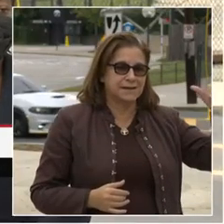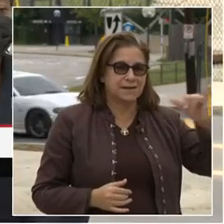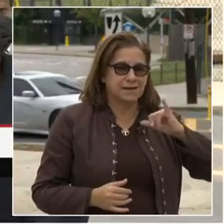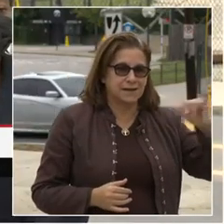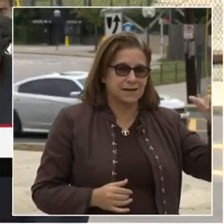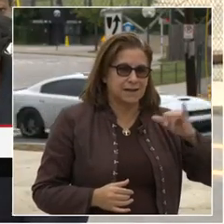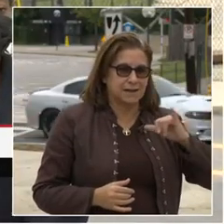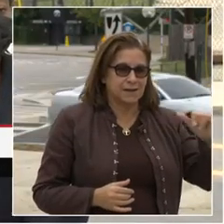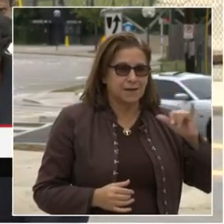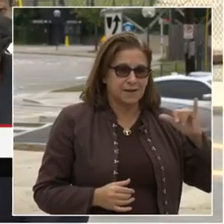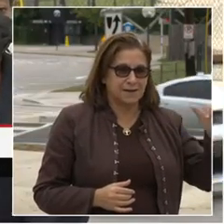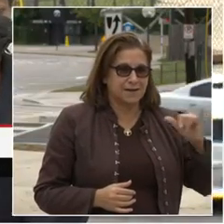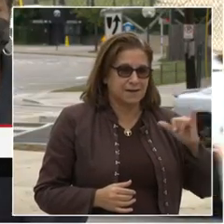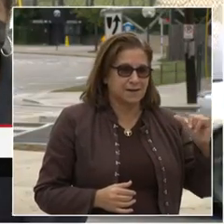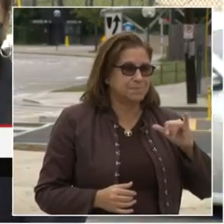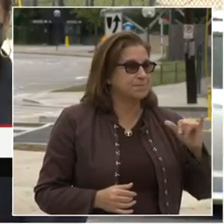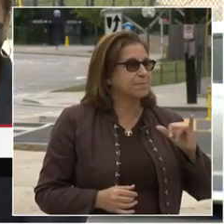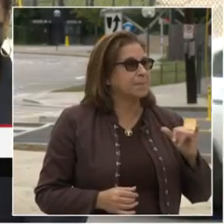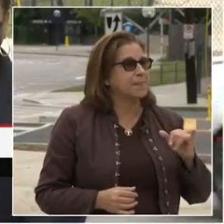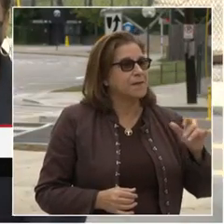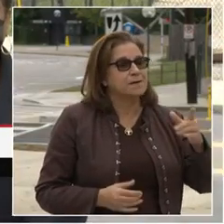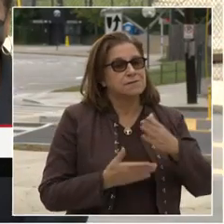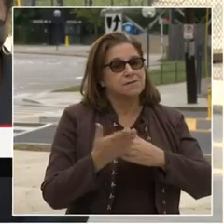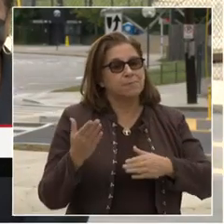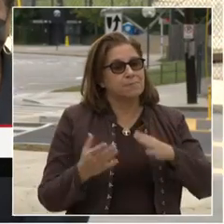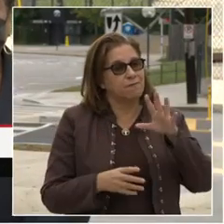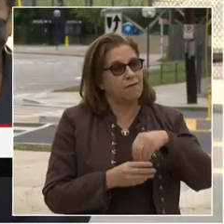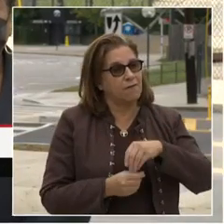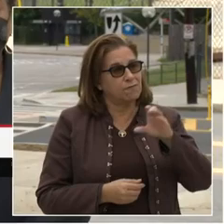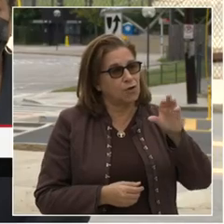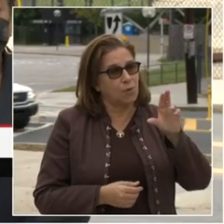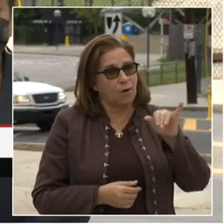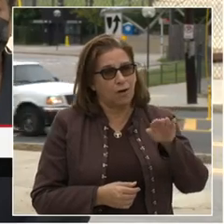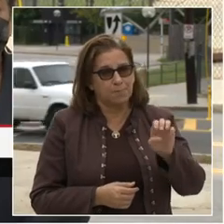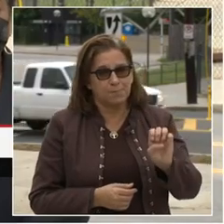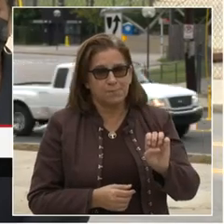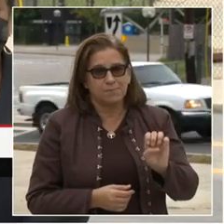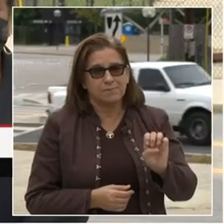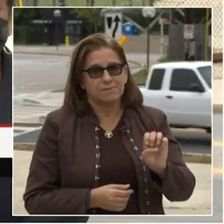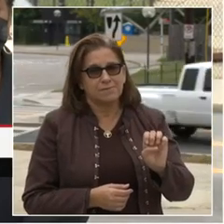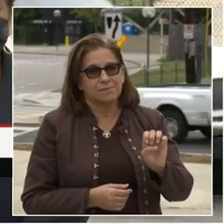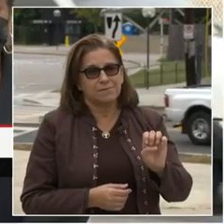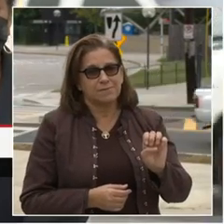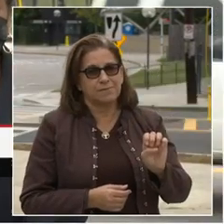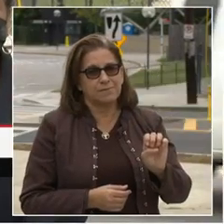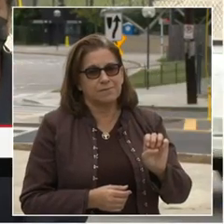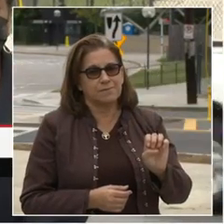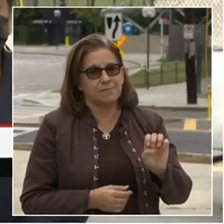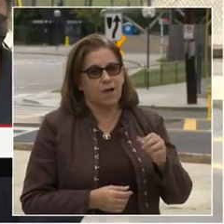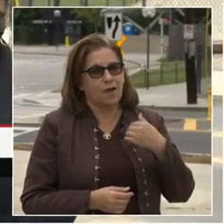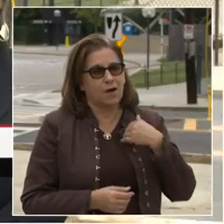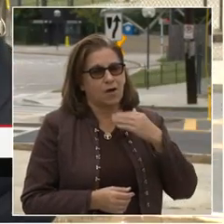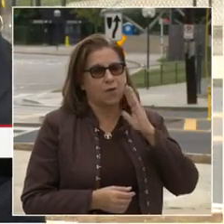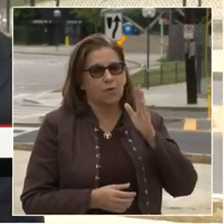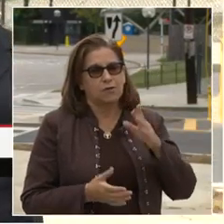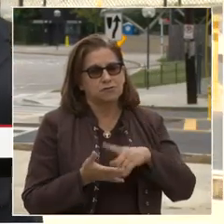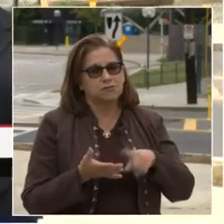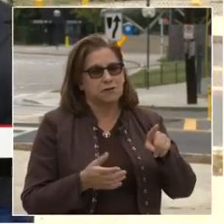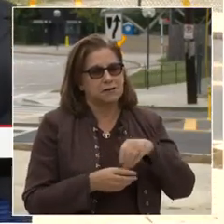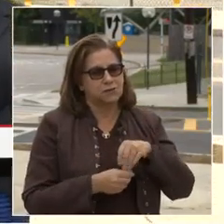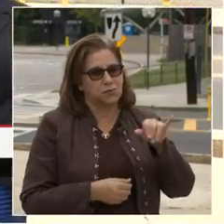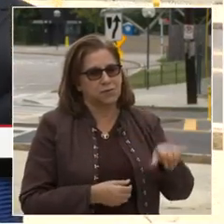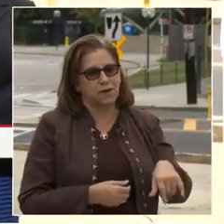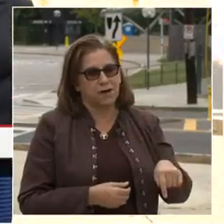in a serious crime. But let me make that plain. That's a fair assessment. Thank